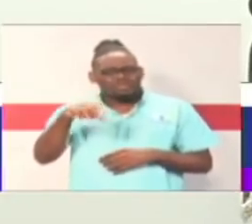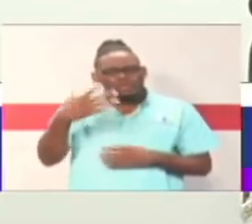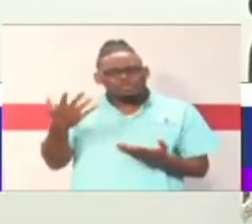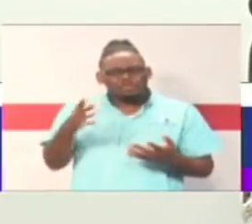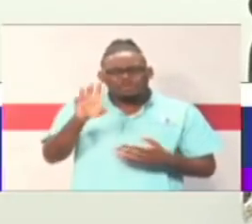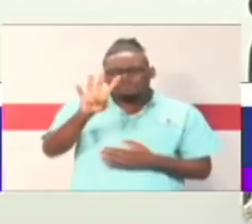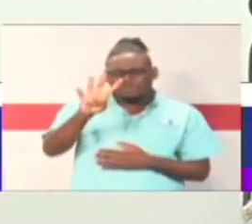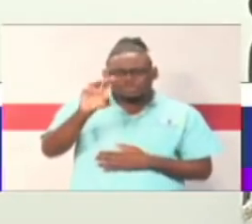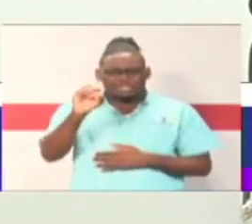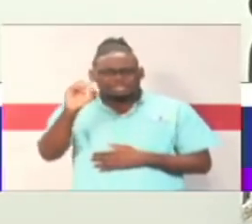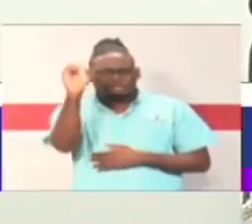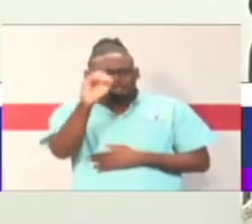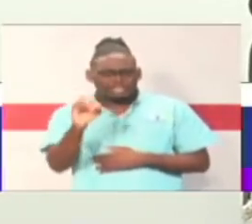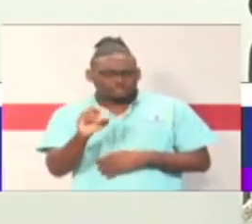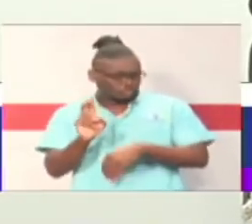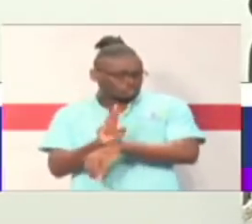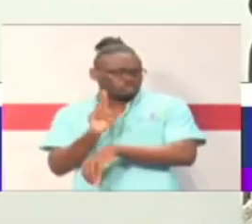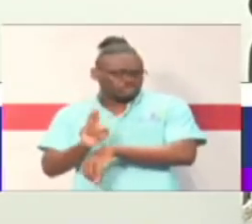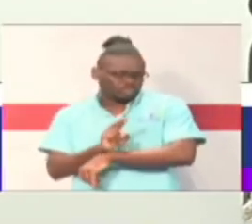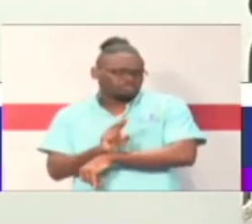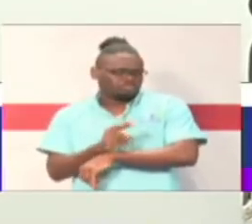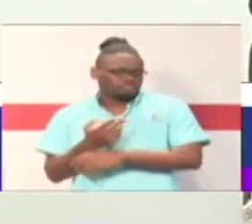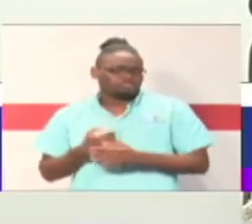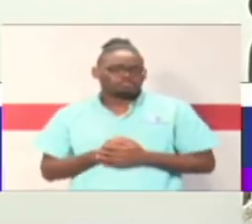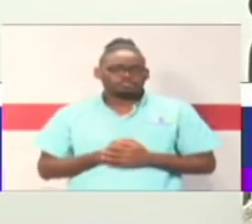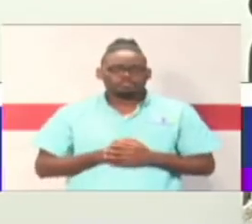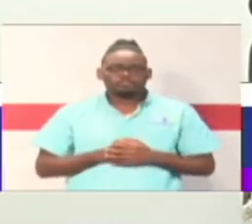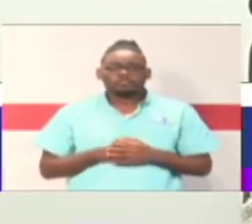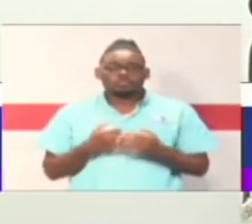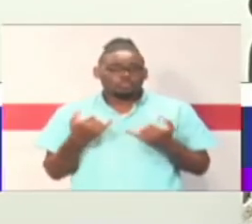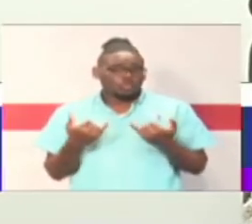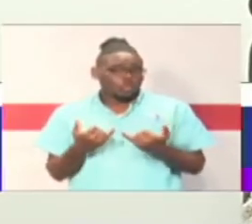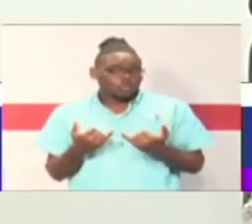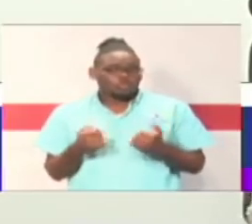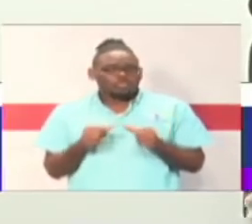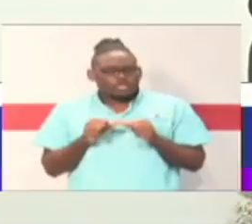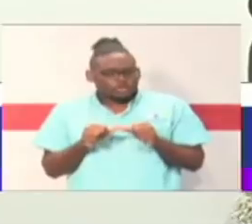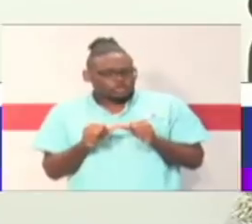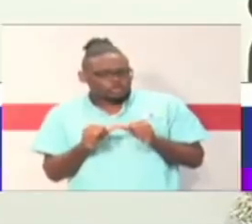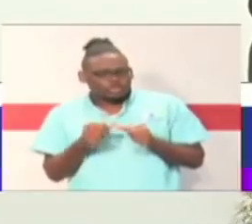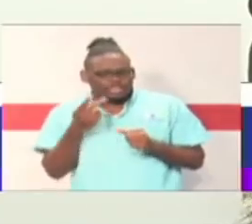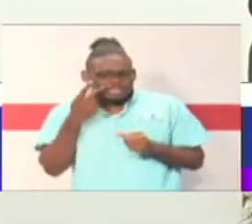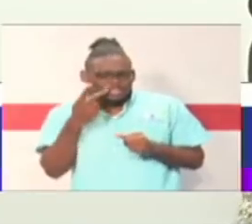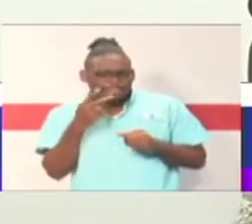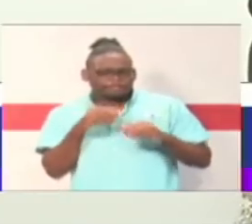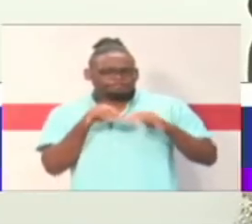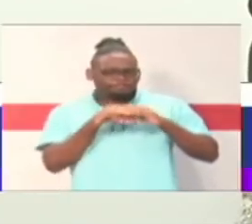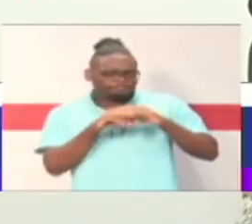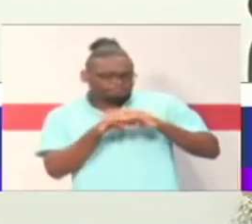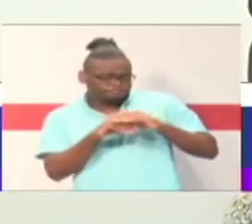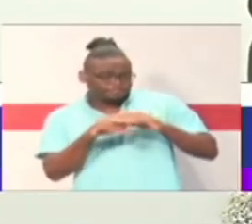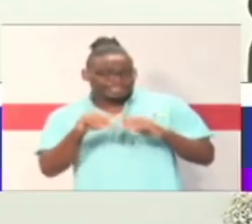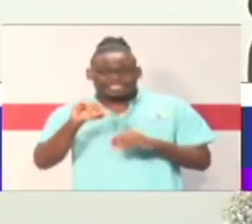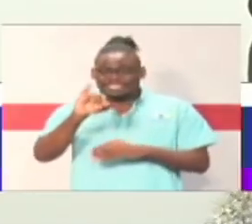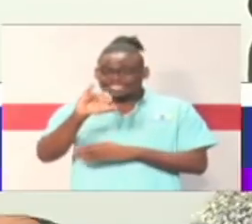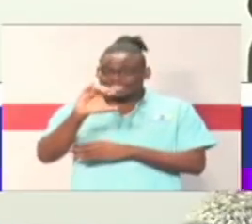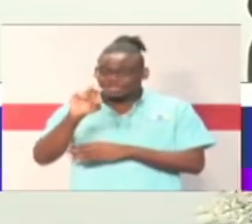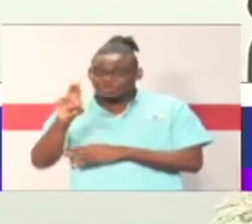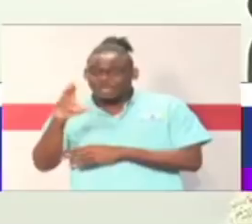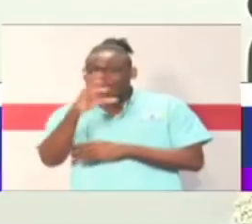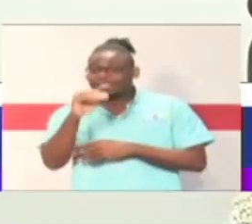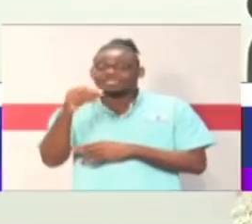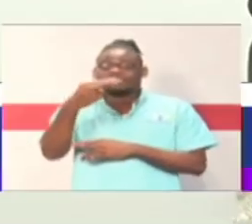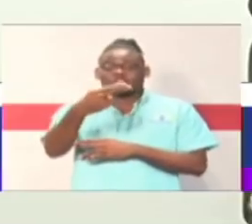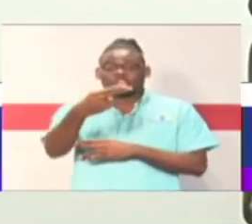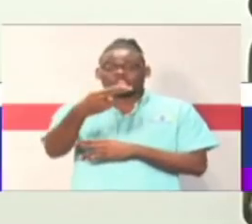now. However, we continue to see high occupancy levels in the ICU and the HDU beds, and this